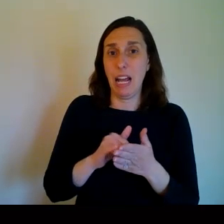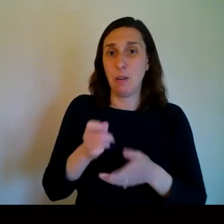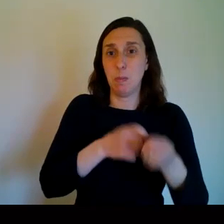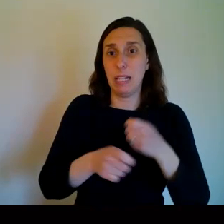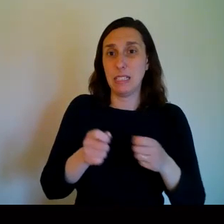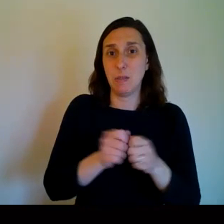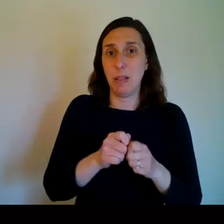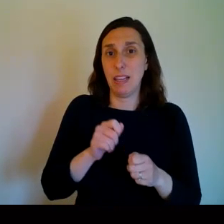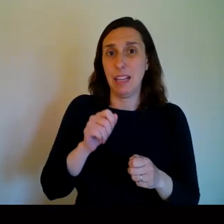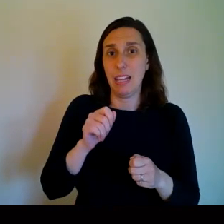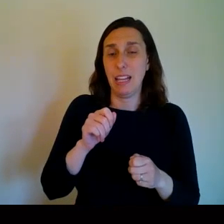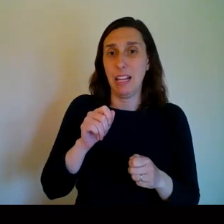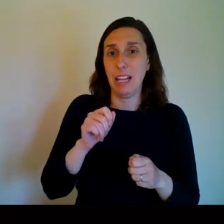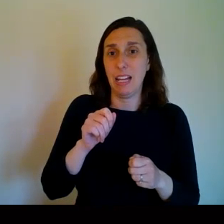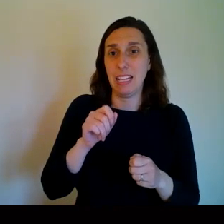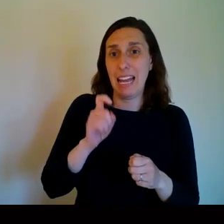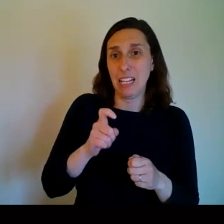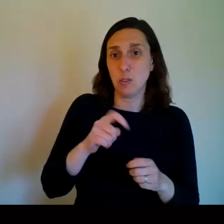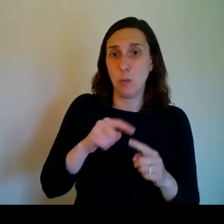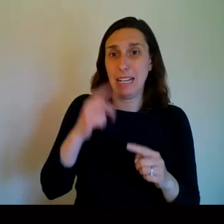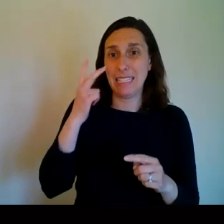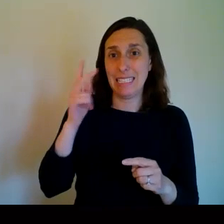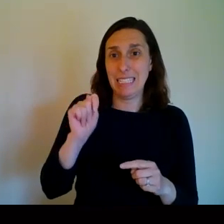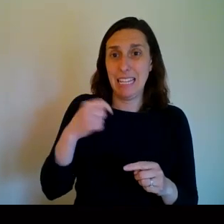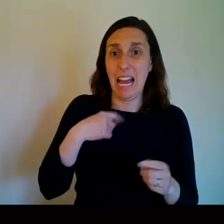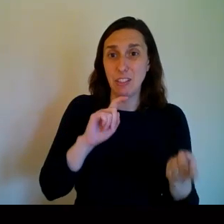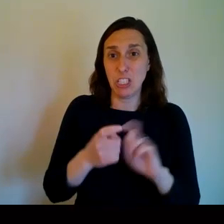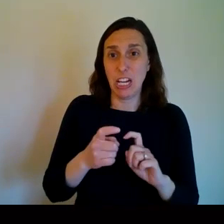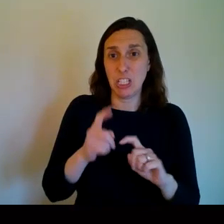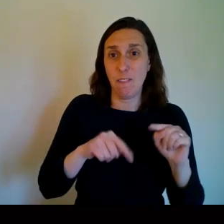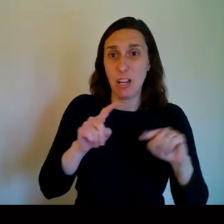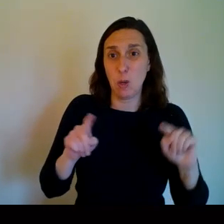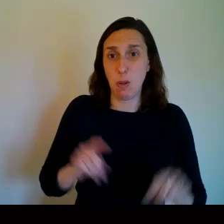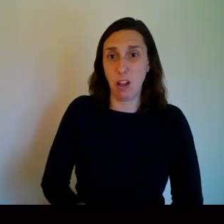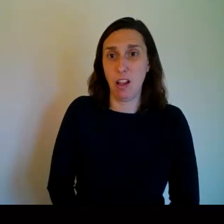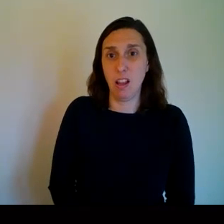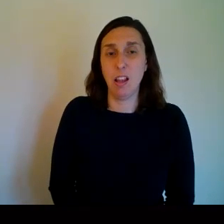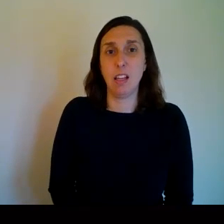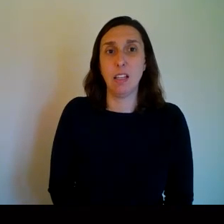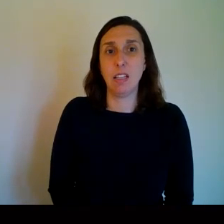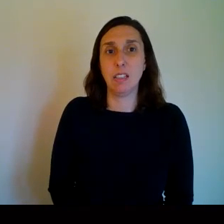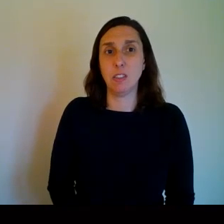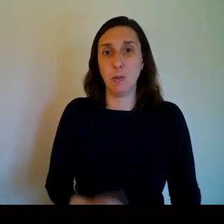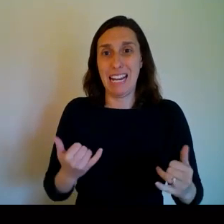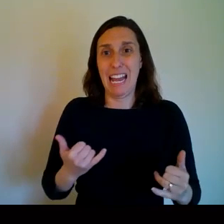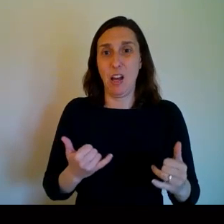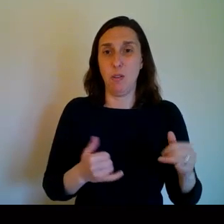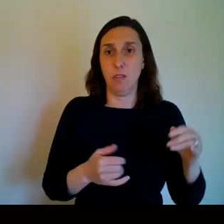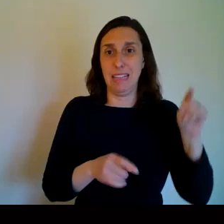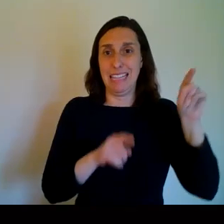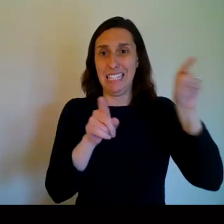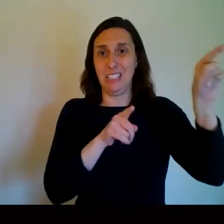with x. So I've changed the variable so that they have the same variable for the